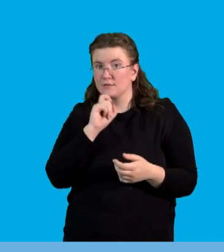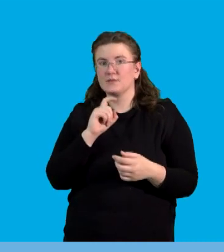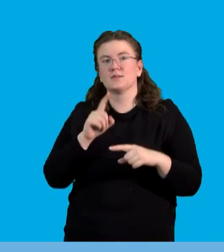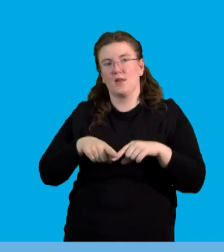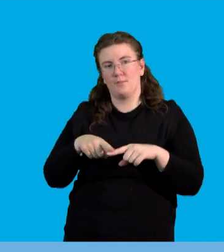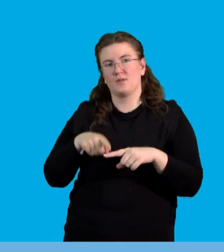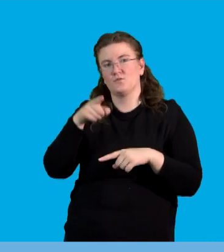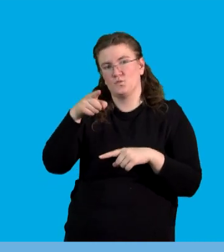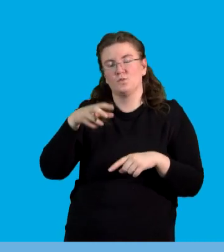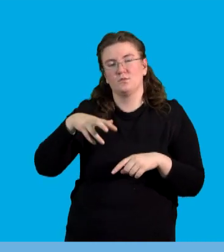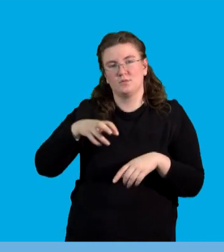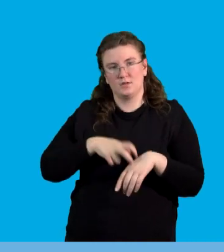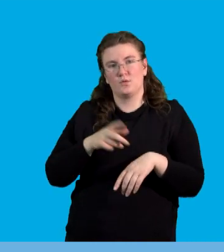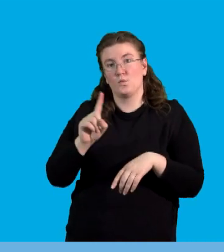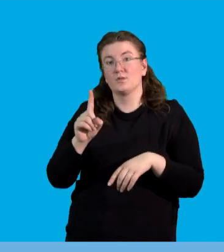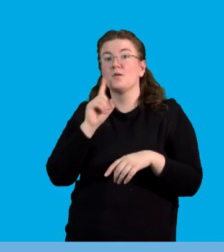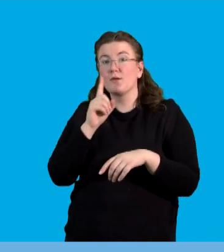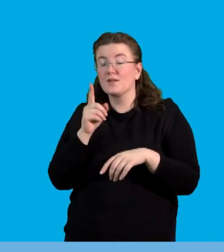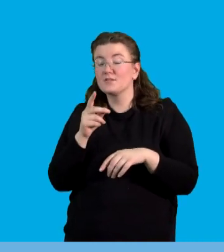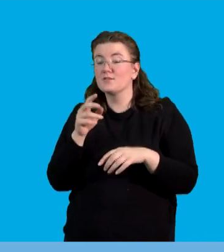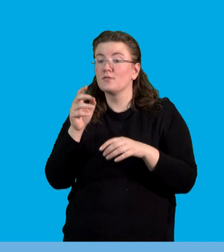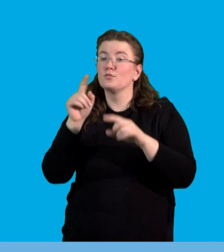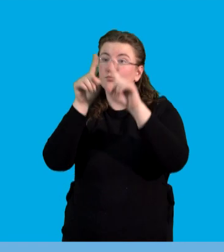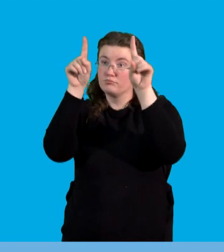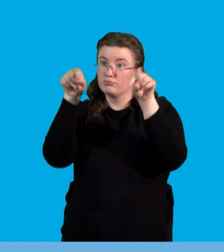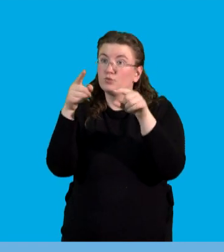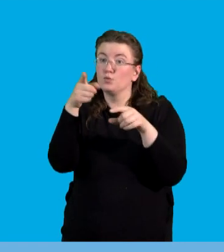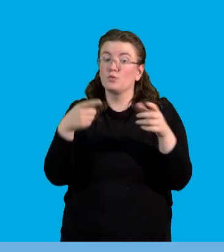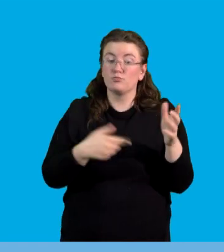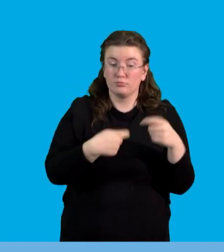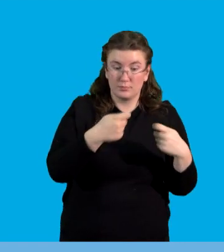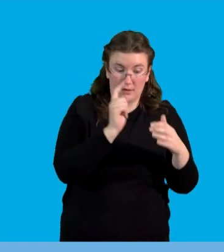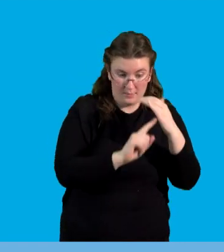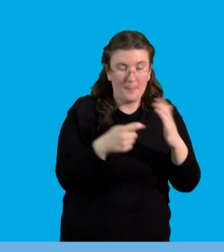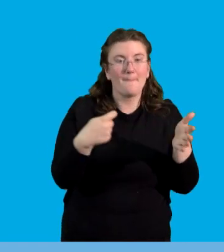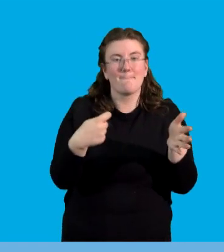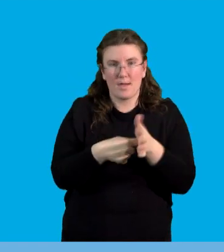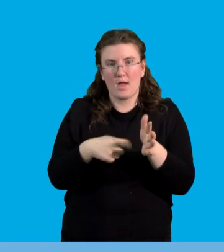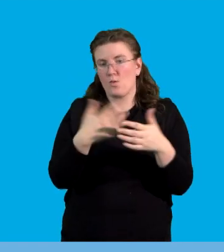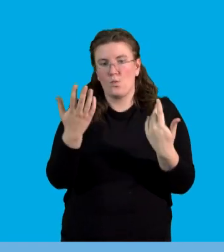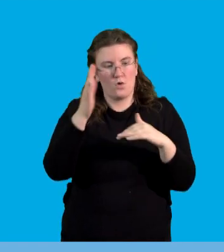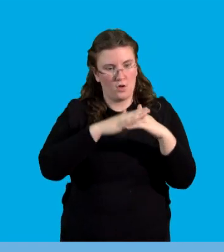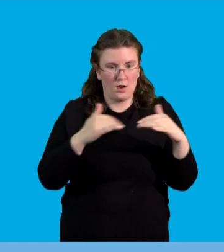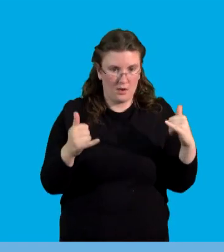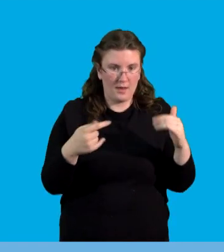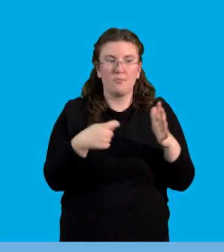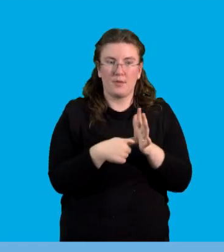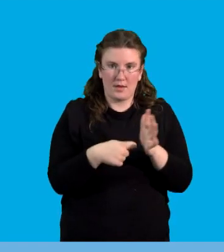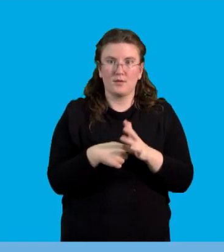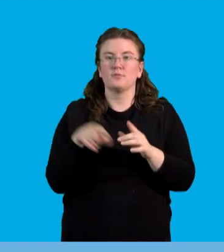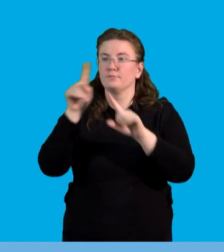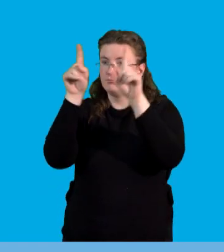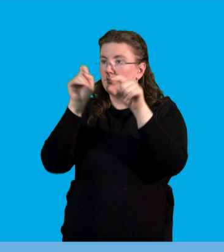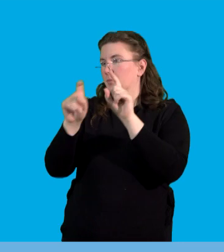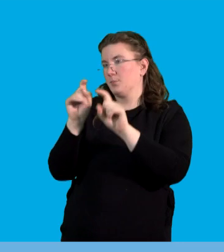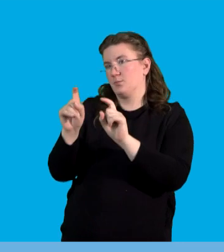on those tokens that you are getting from the receipt when you are buying it from the supermarket or even online, even directly from the